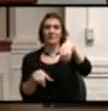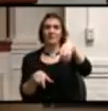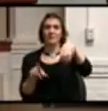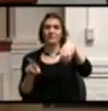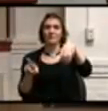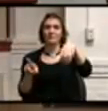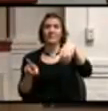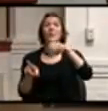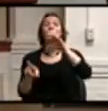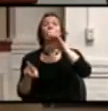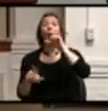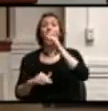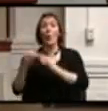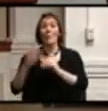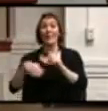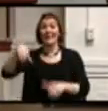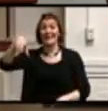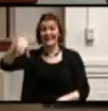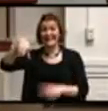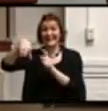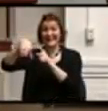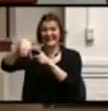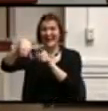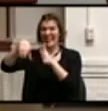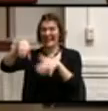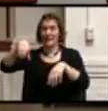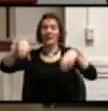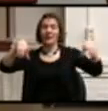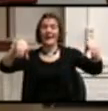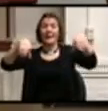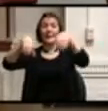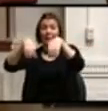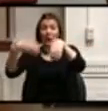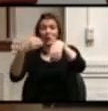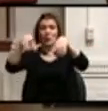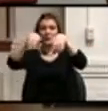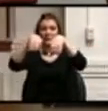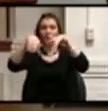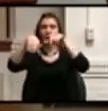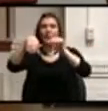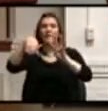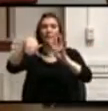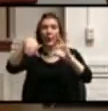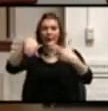I'm sorry, old building. The addition and the existing building. Thank you. So,